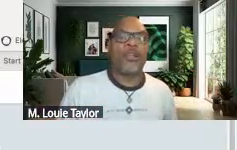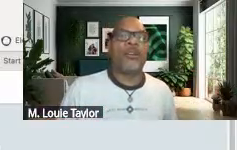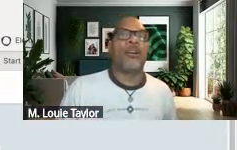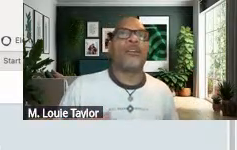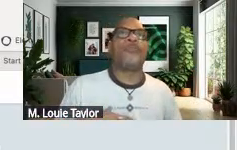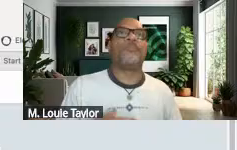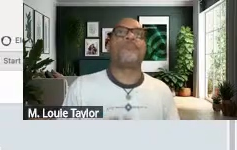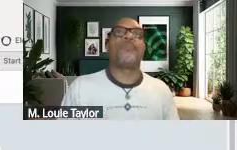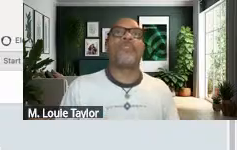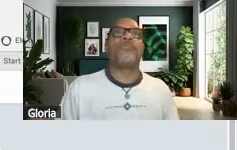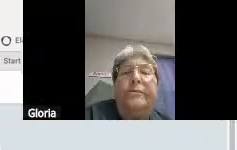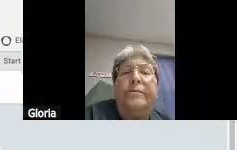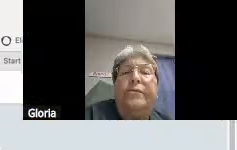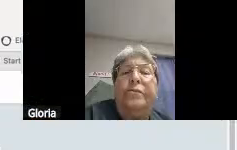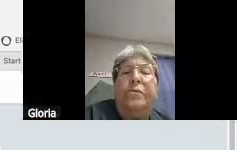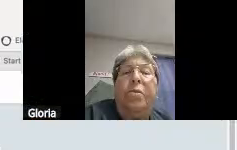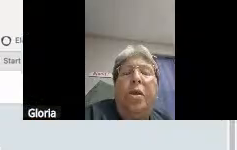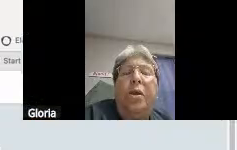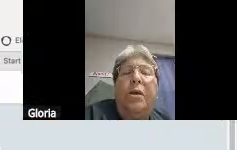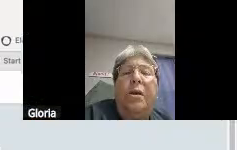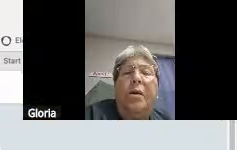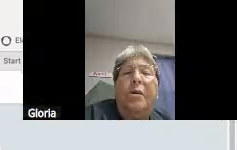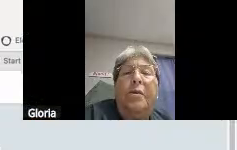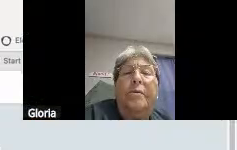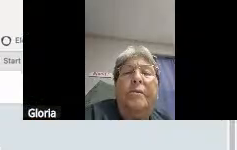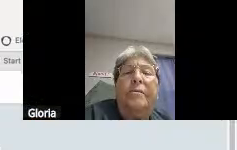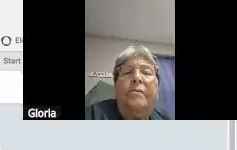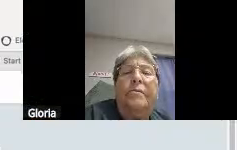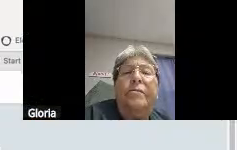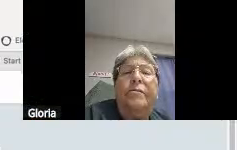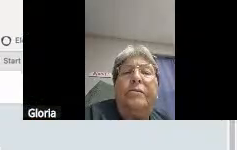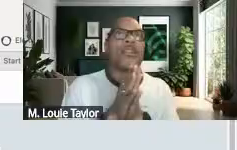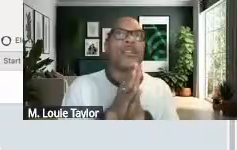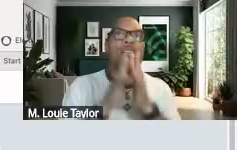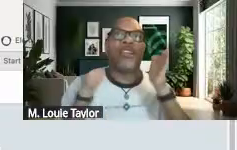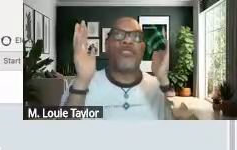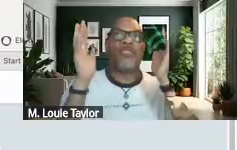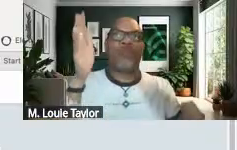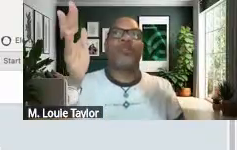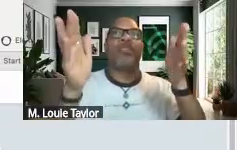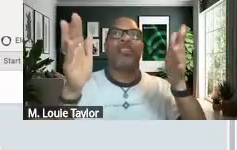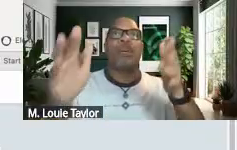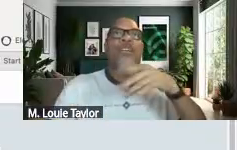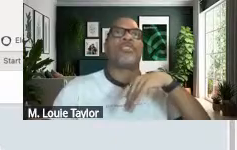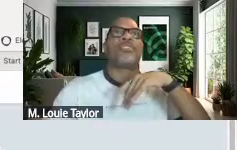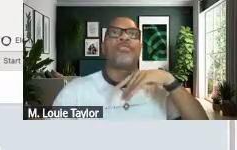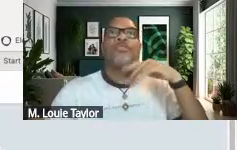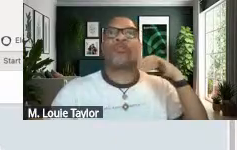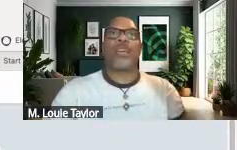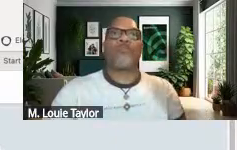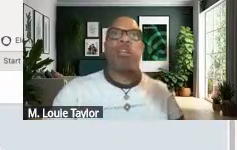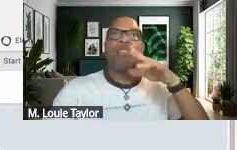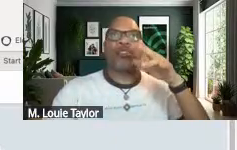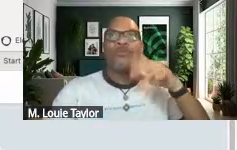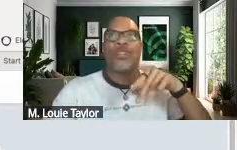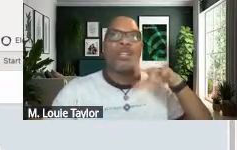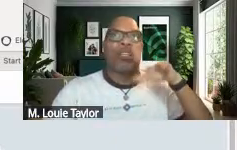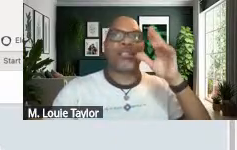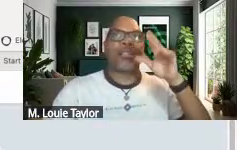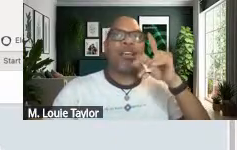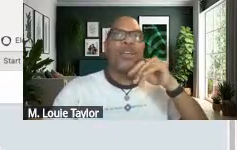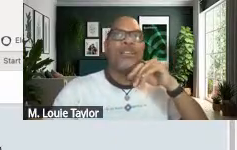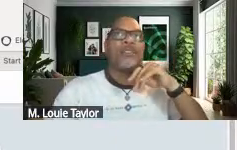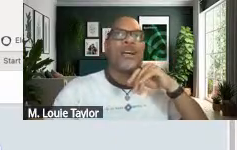phone. But when you're doing this on a desktop, you come into this page, it shows you the campaigns that you're running.